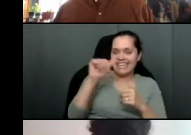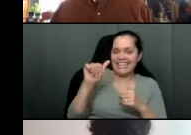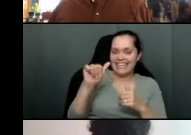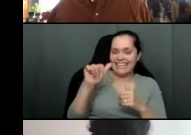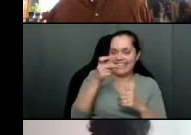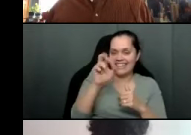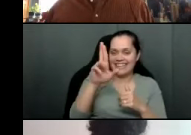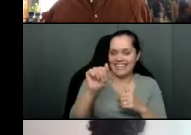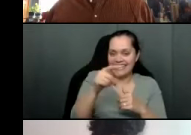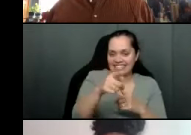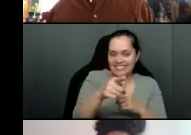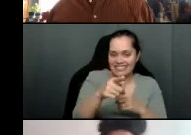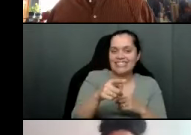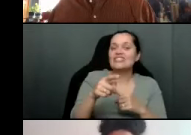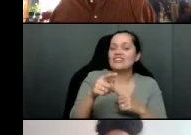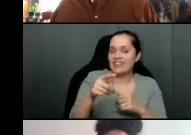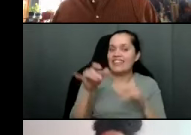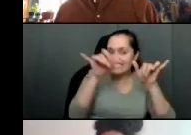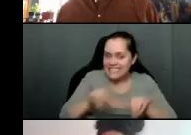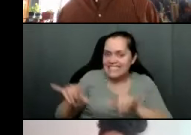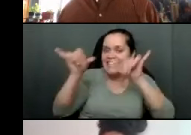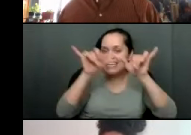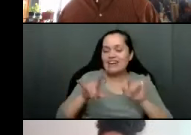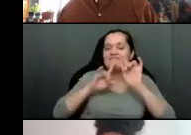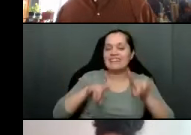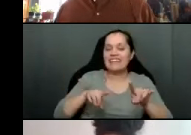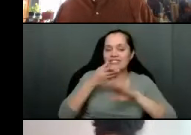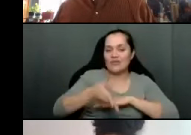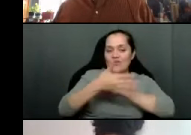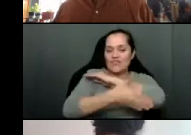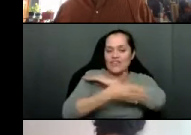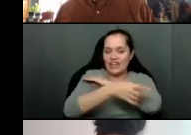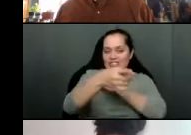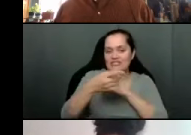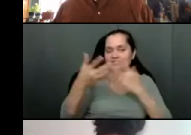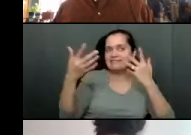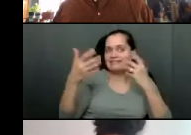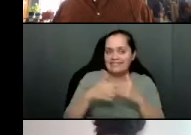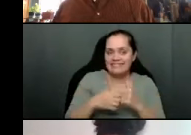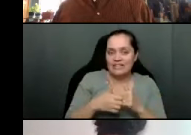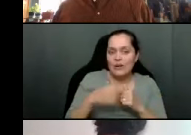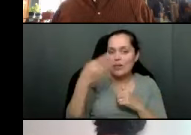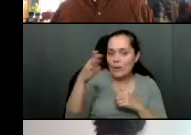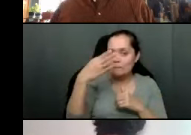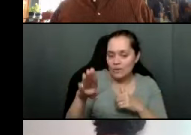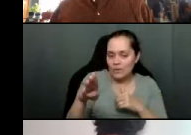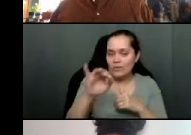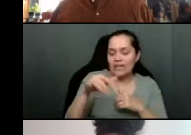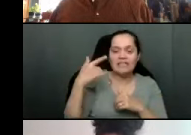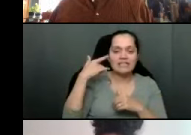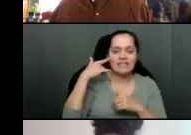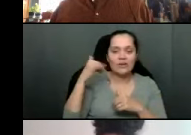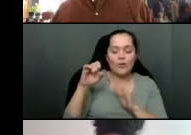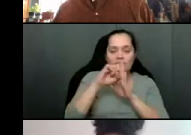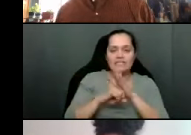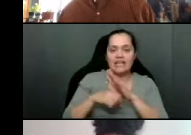Lakers. So that is a fairly common answer across the country. The blue, that's the Golden State Warriors. There